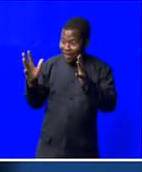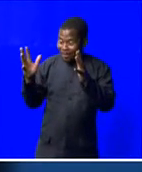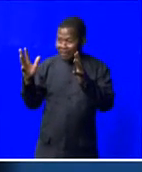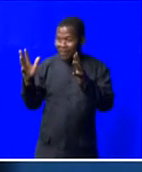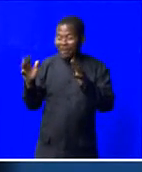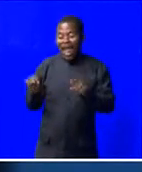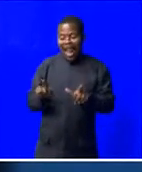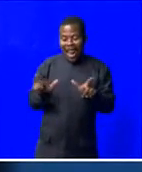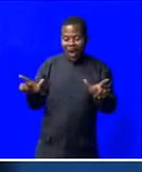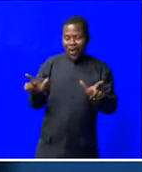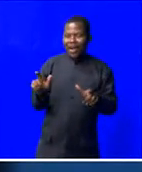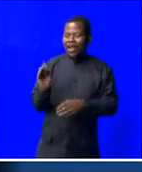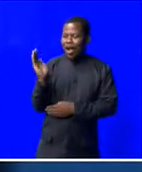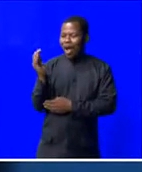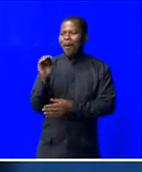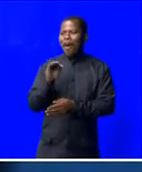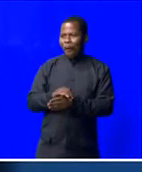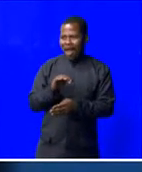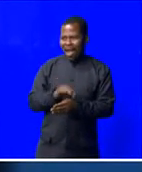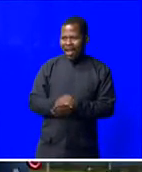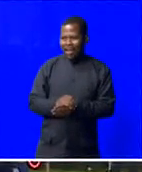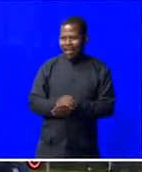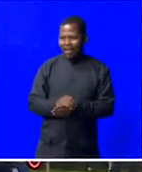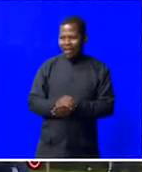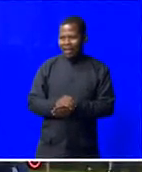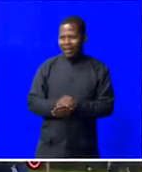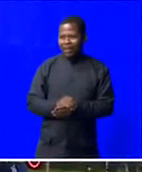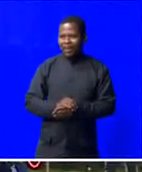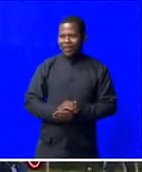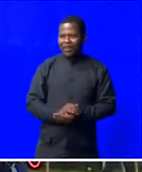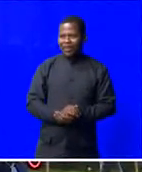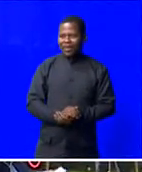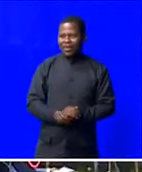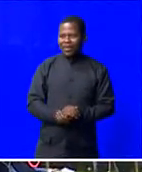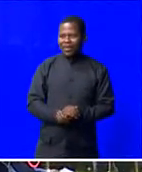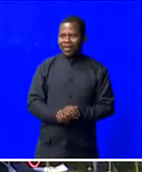of speaking Siswati. So we are excused from Lingonyane. I'll take a question from.